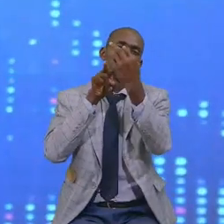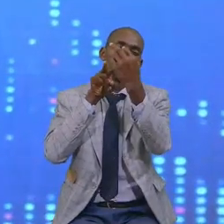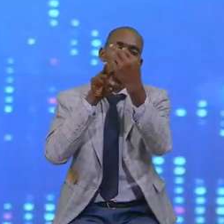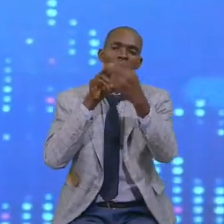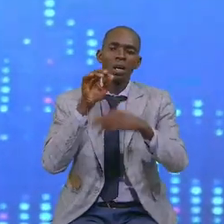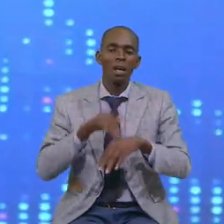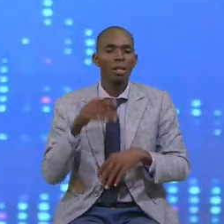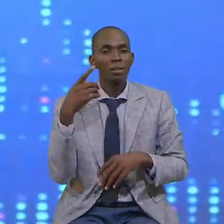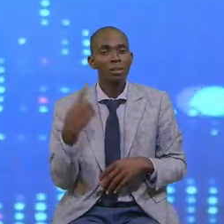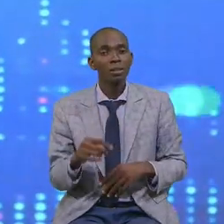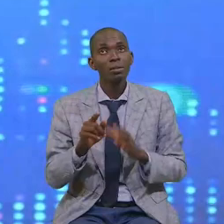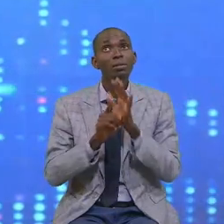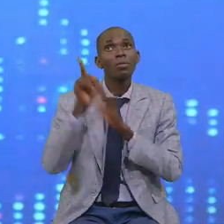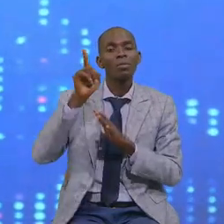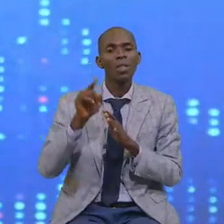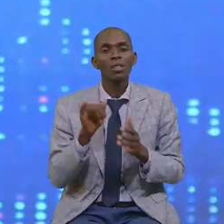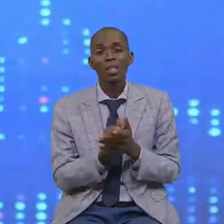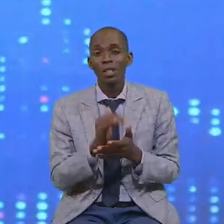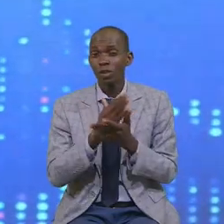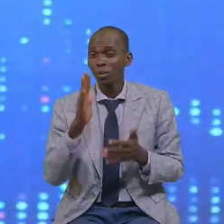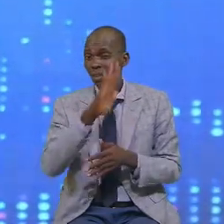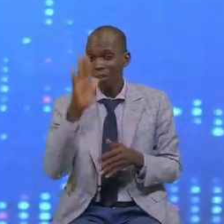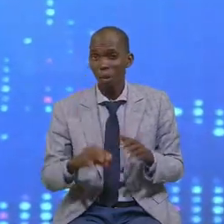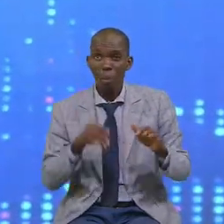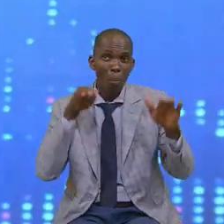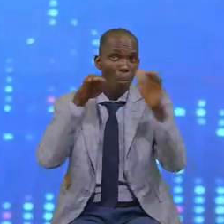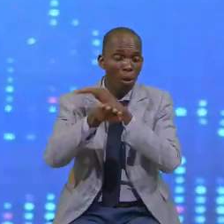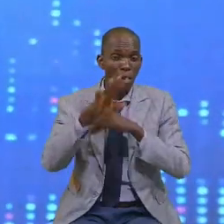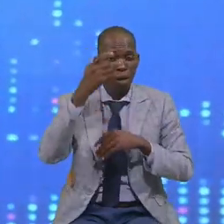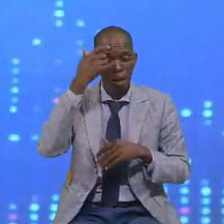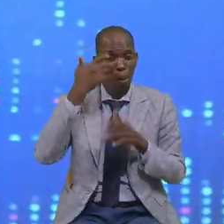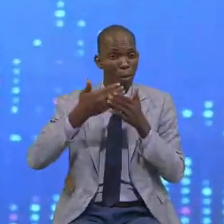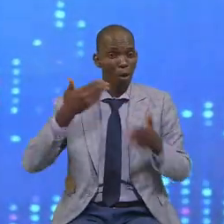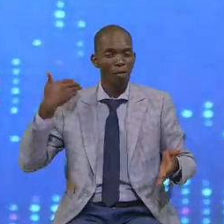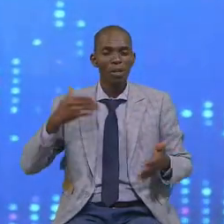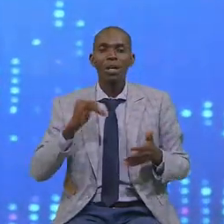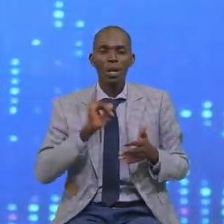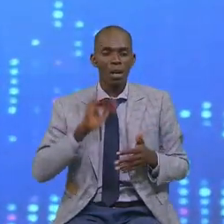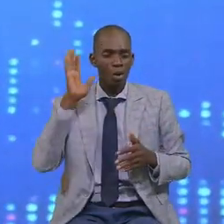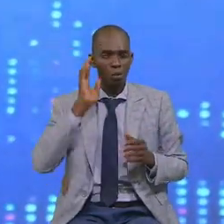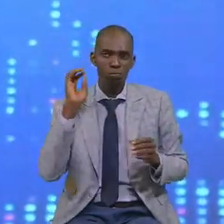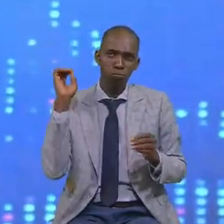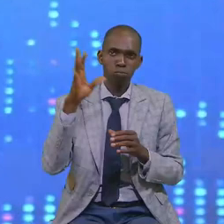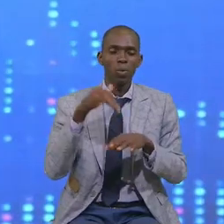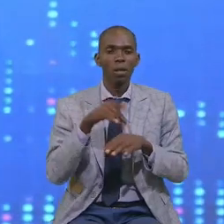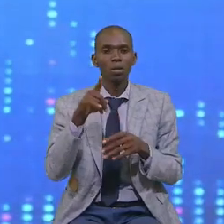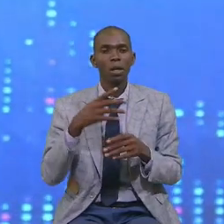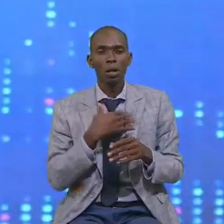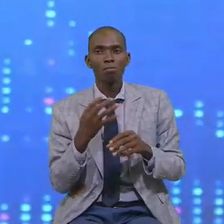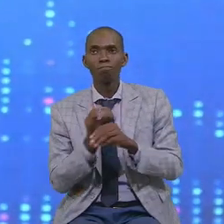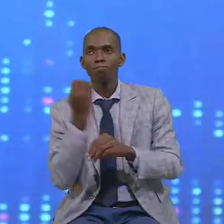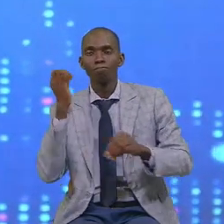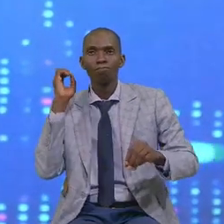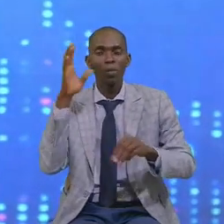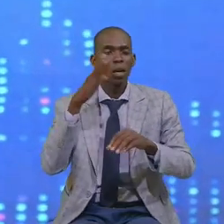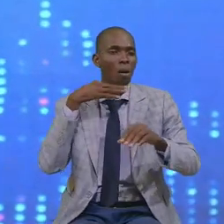that never entered your head is coming." And he threw that thing, and it entered the head.